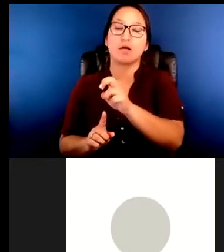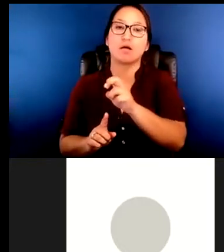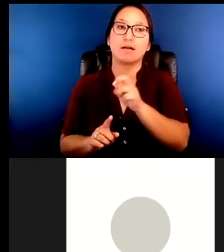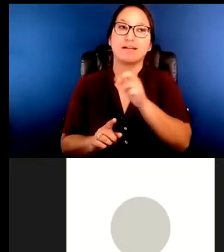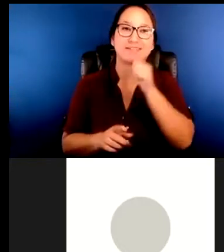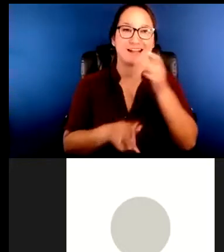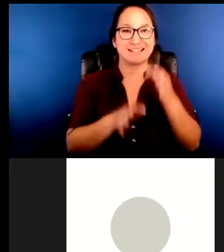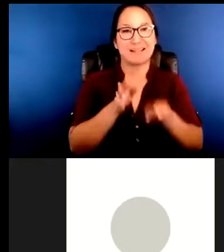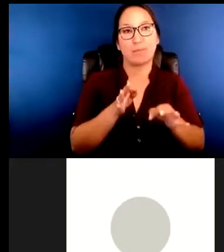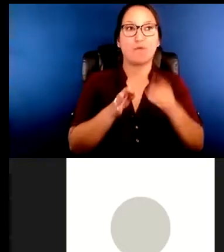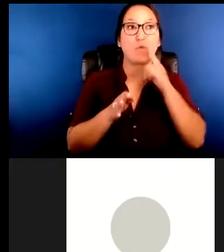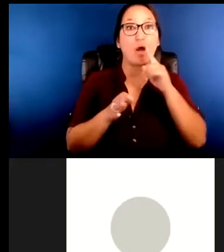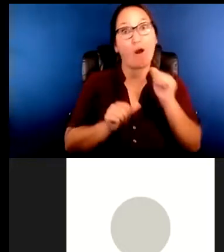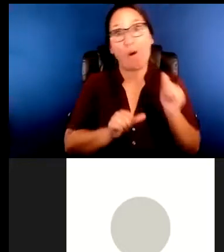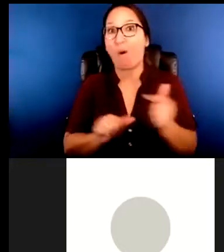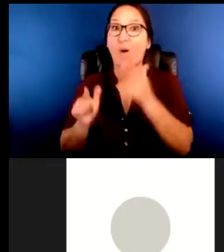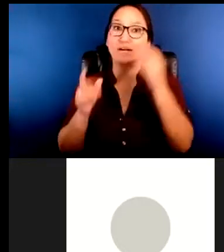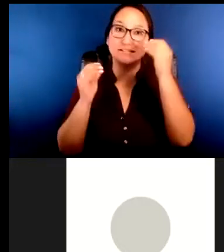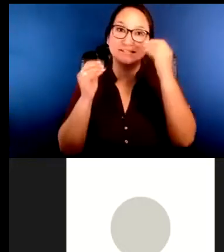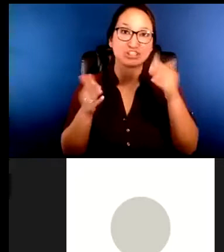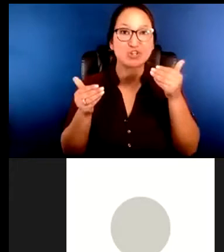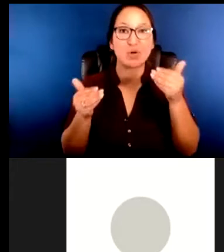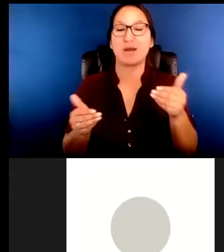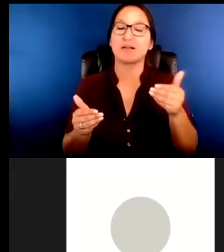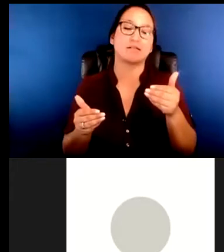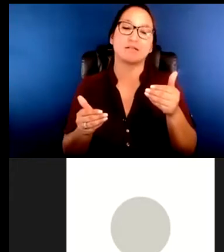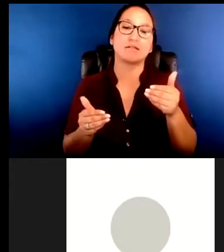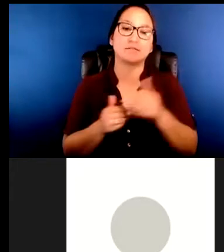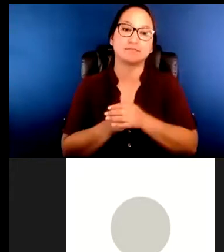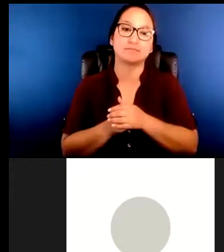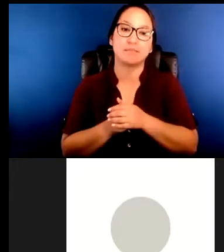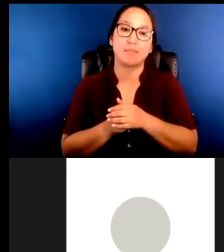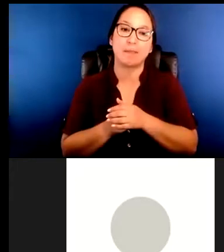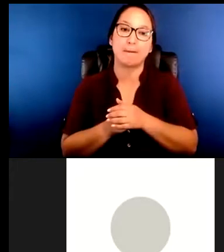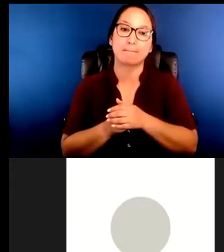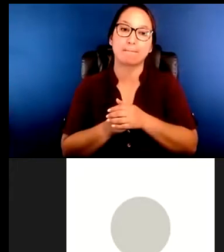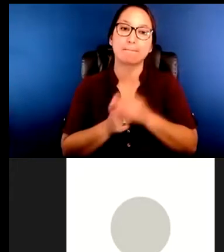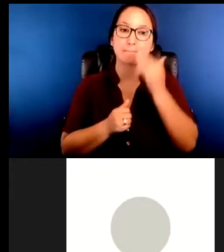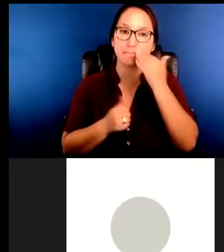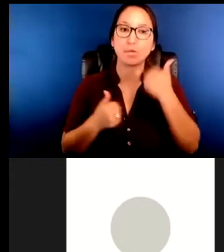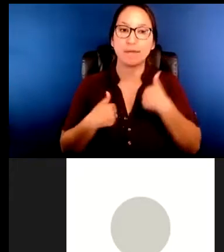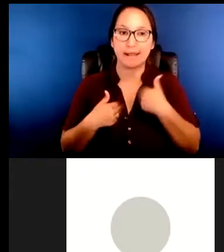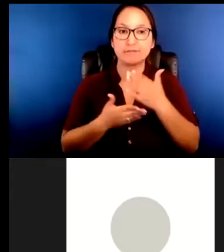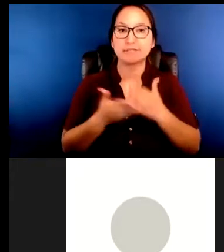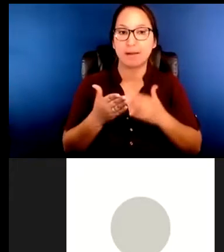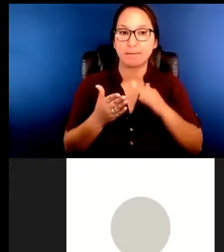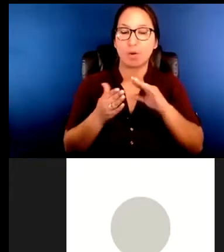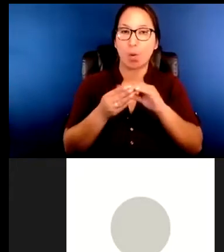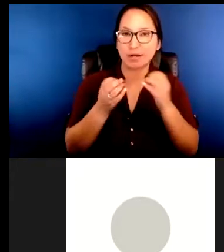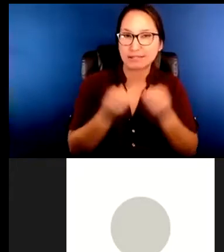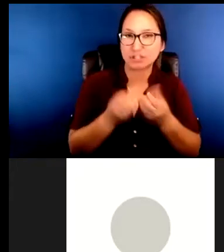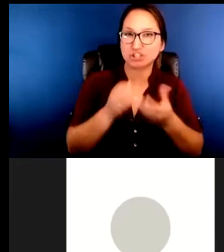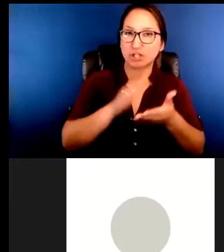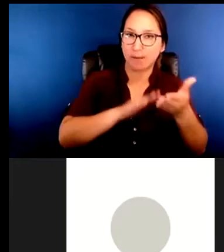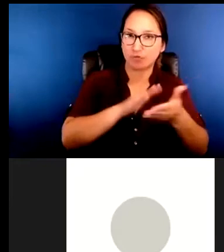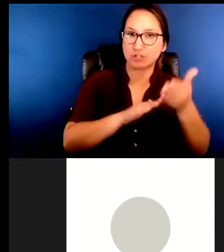I wanted to put that out there to the community because it sounds exciting initially, but it does have some organizational, like operational challenges to it.